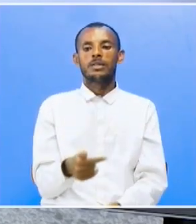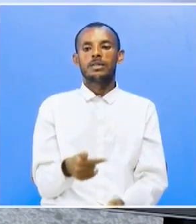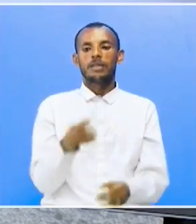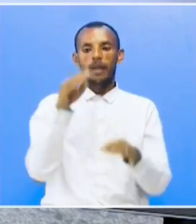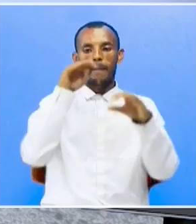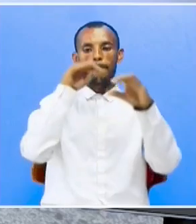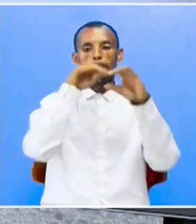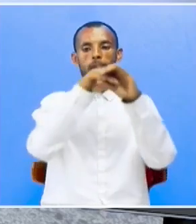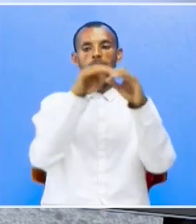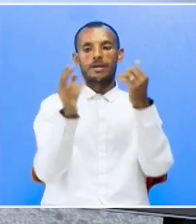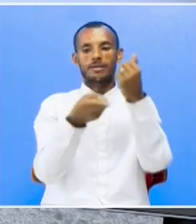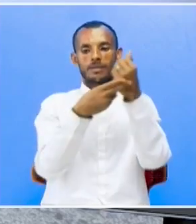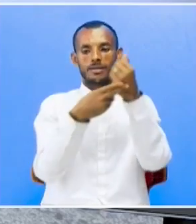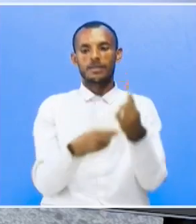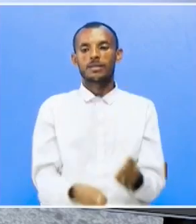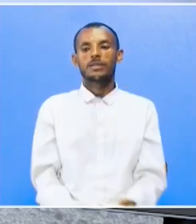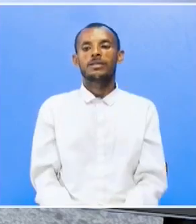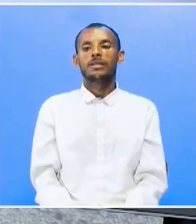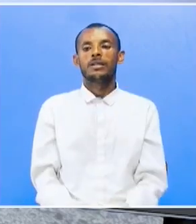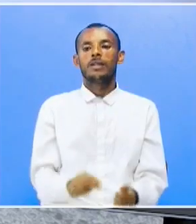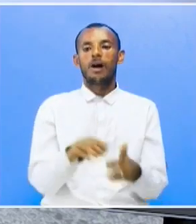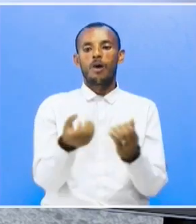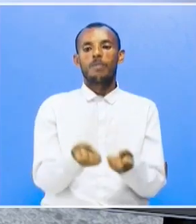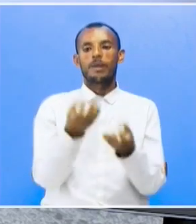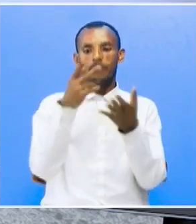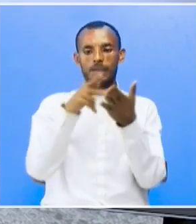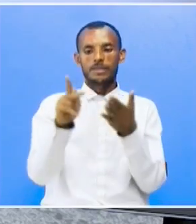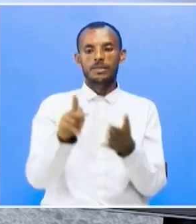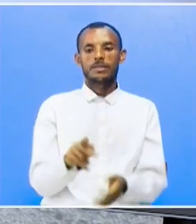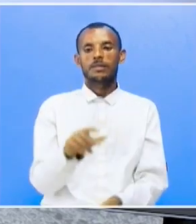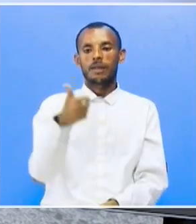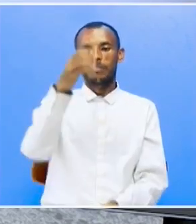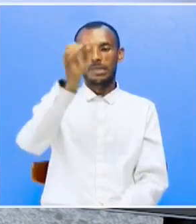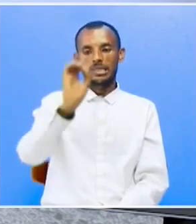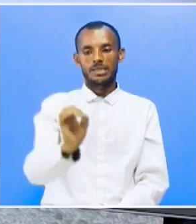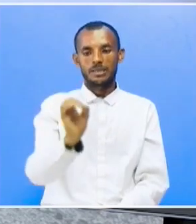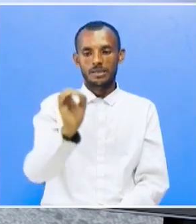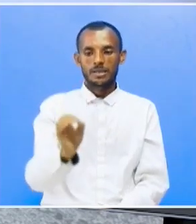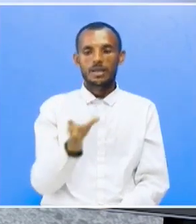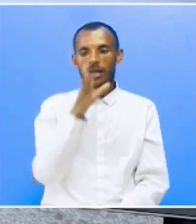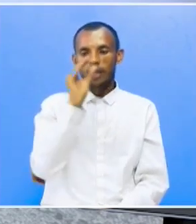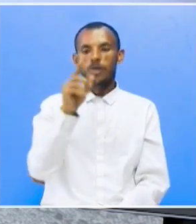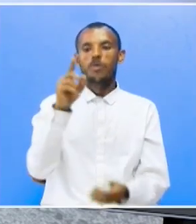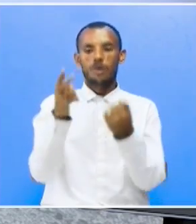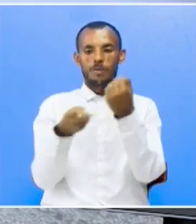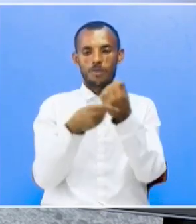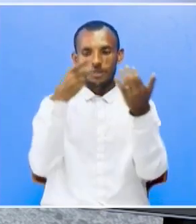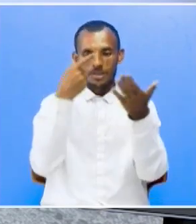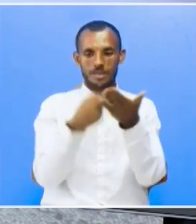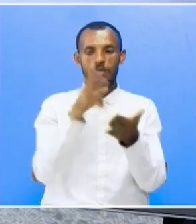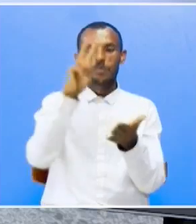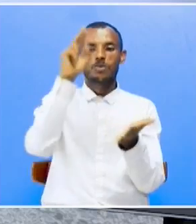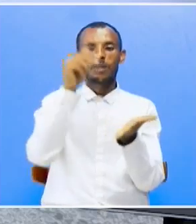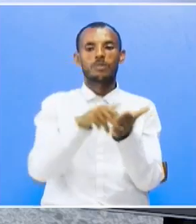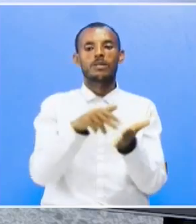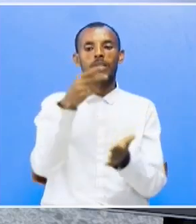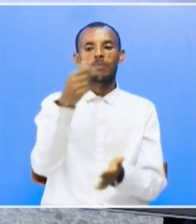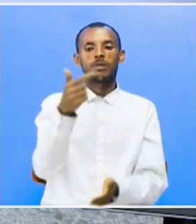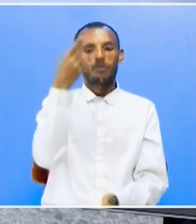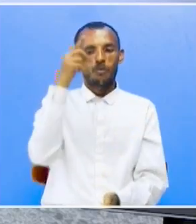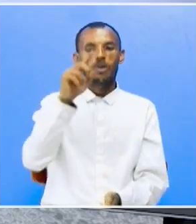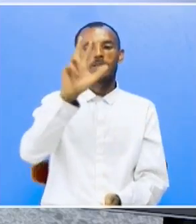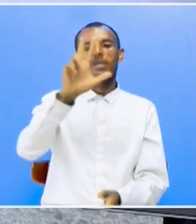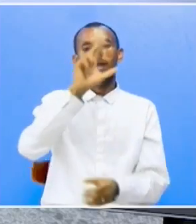The bank pays you 10% interest rate per year. And you deposit this 2,000 birr for